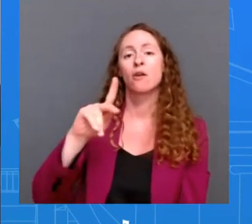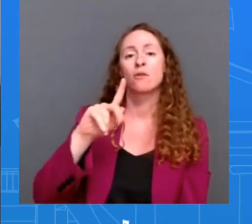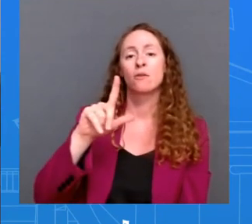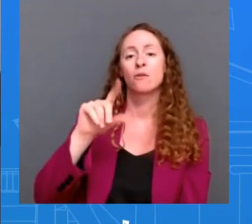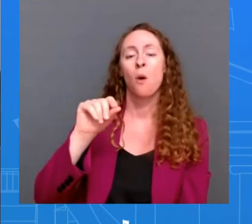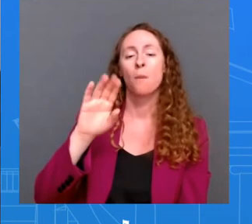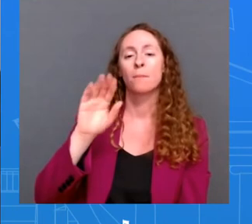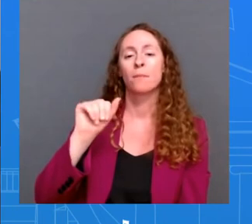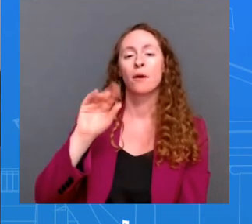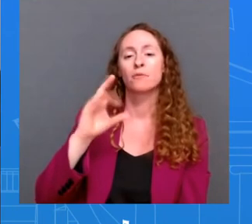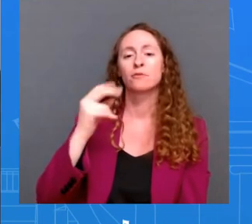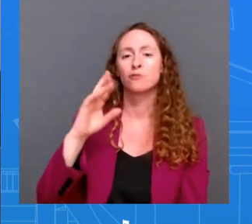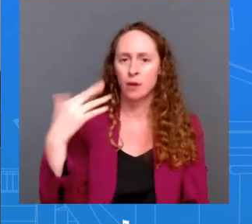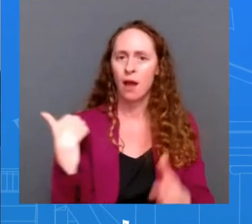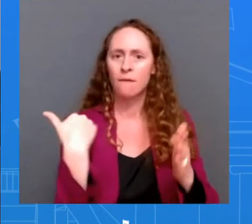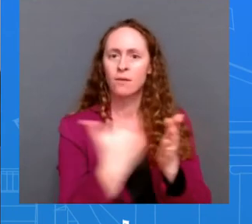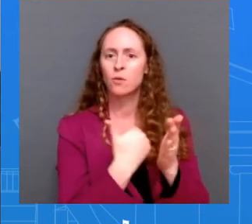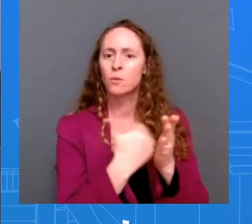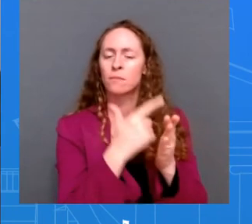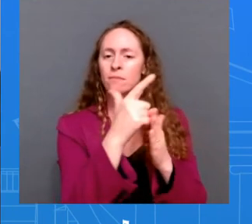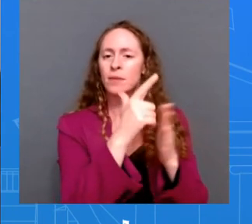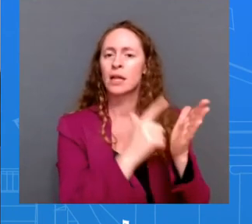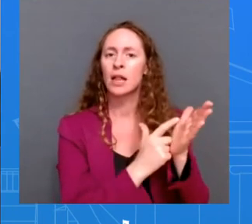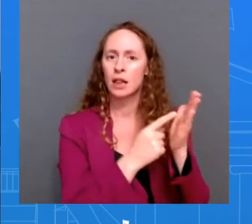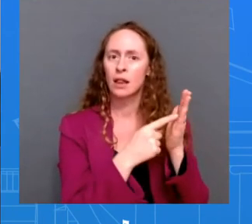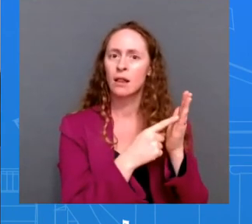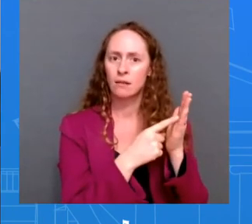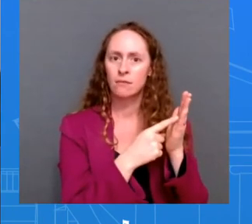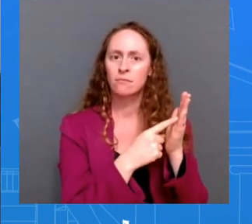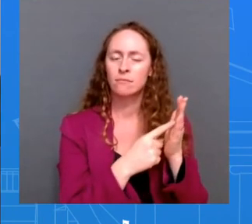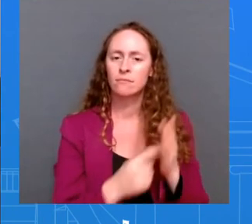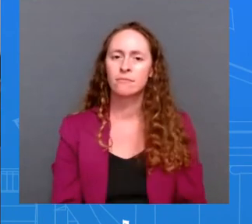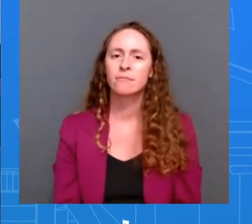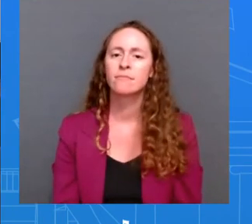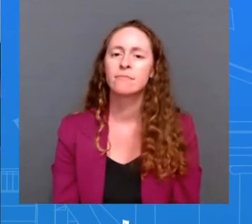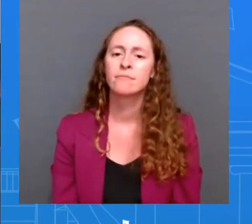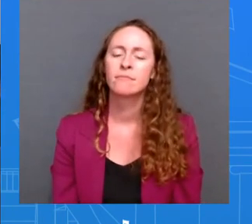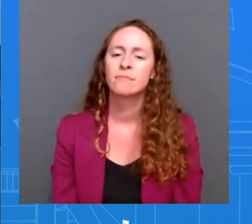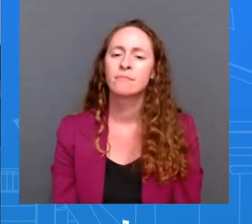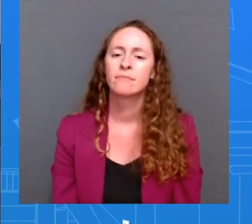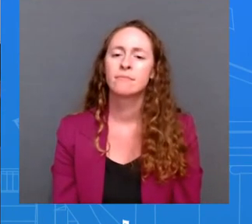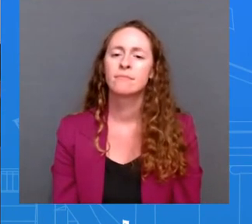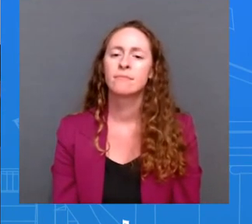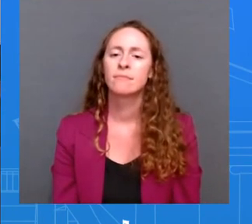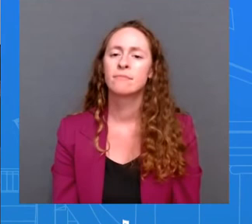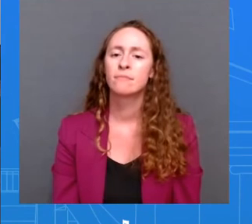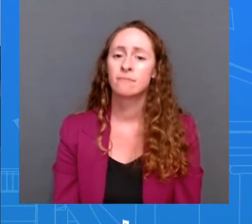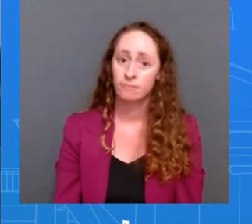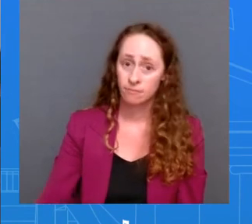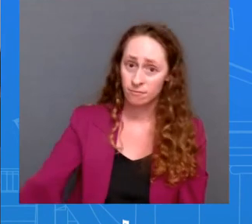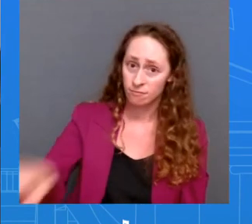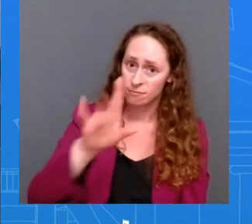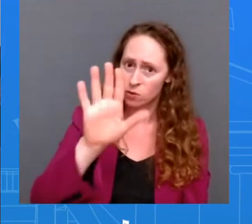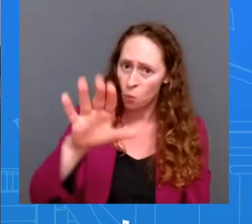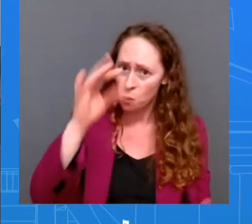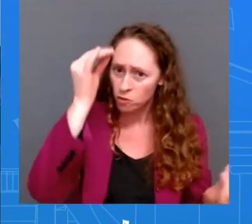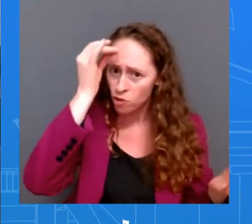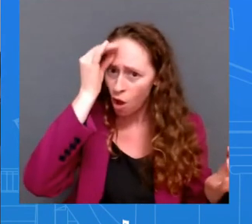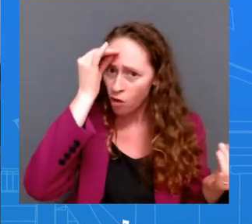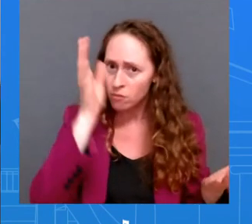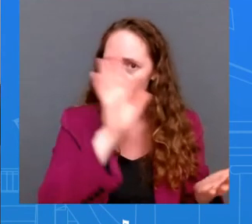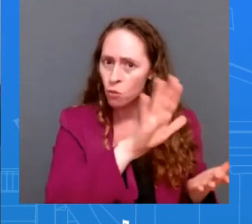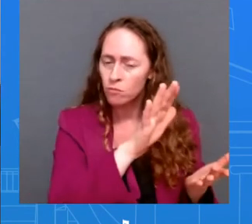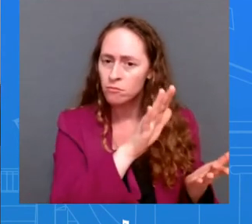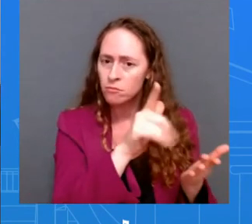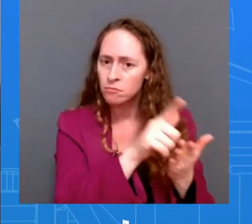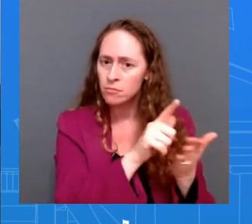like he's planning to bring it to the floor in September. Does White House have a view on that bill coming to the floor for a vote in September,